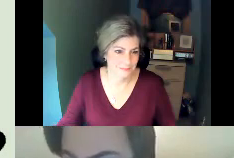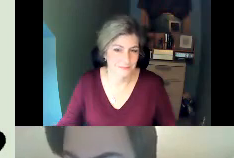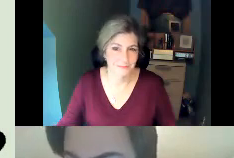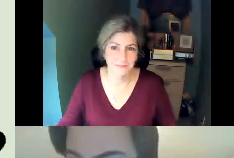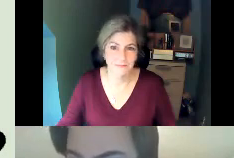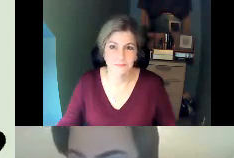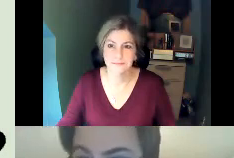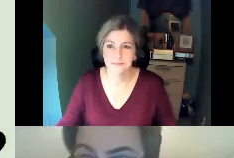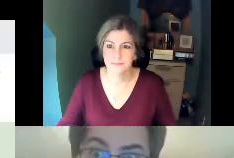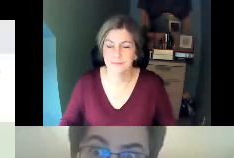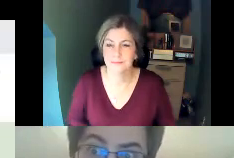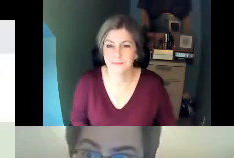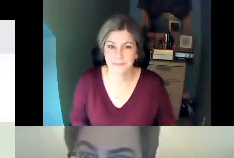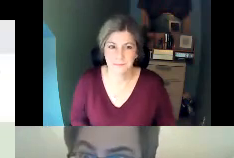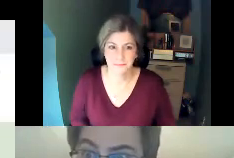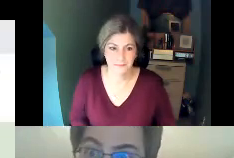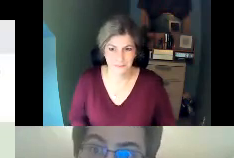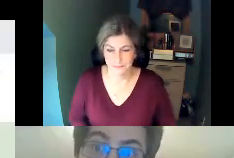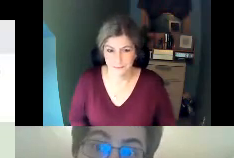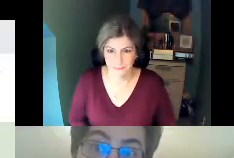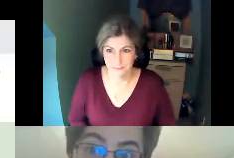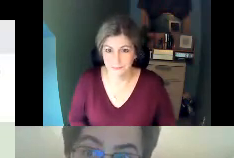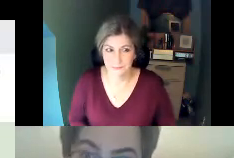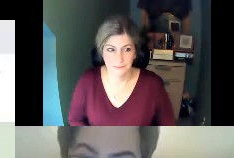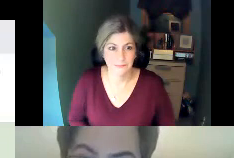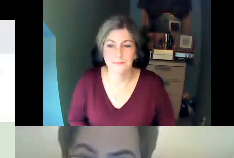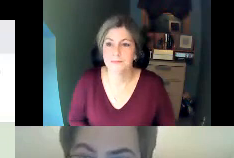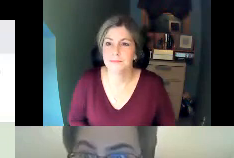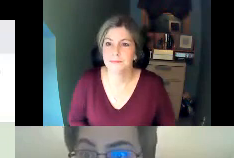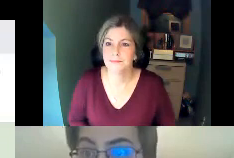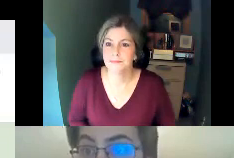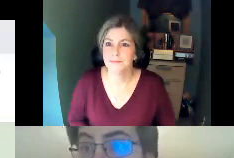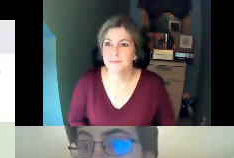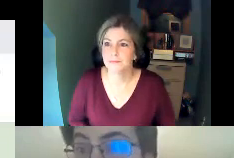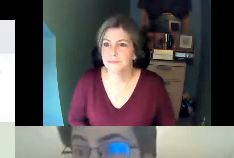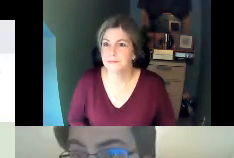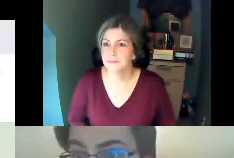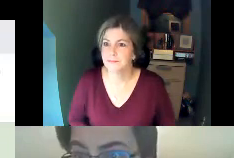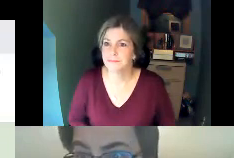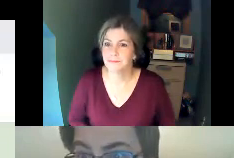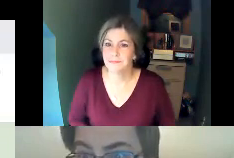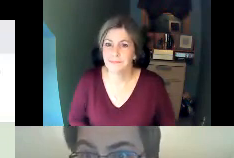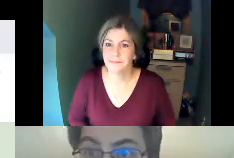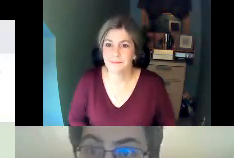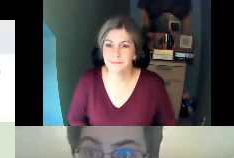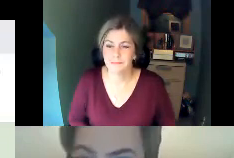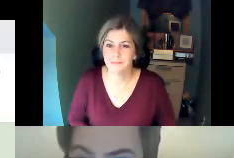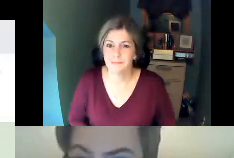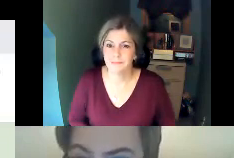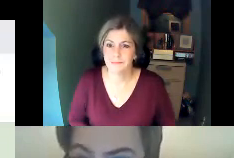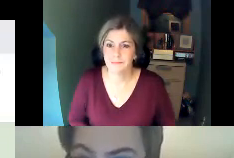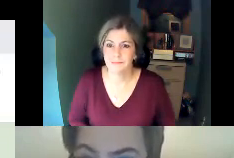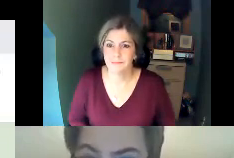who's going to be attending a little earlier in the year. Your community colleges are more open-ended and open